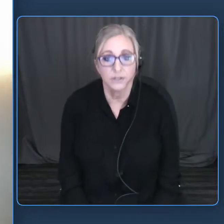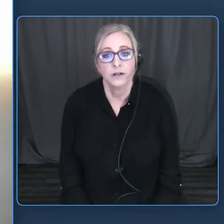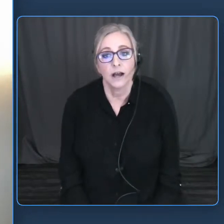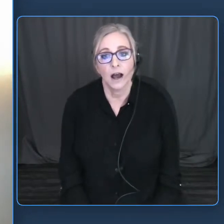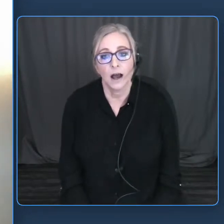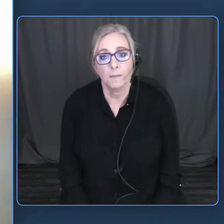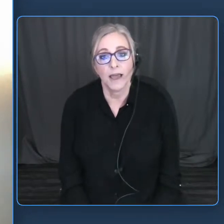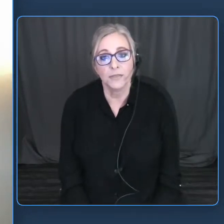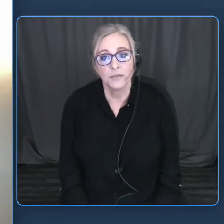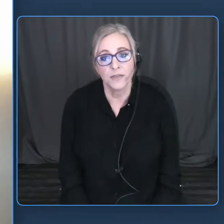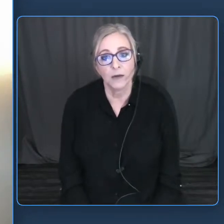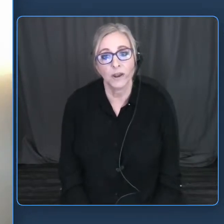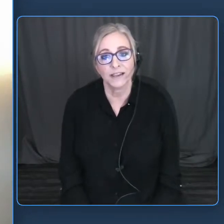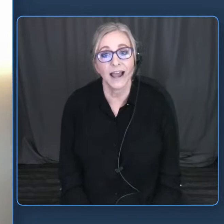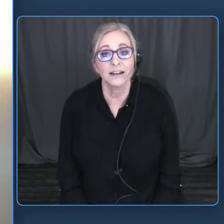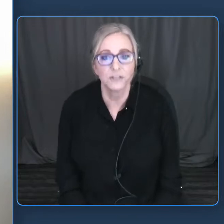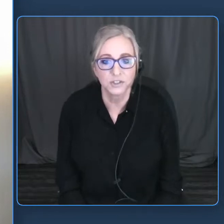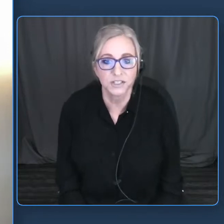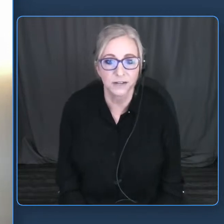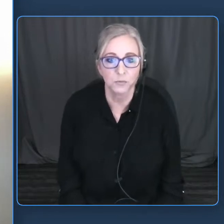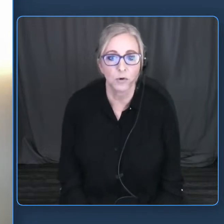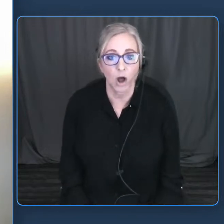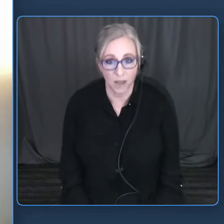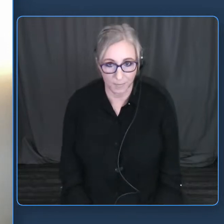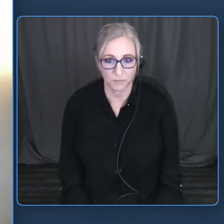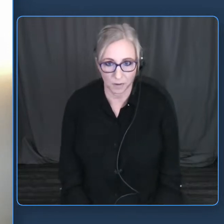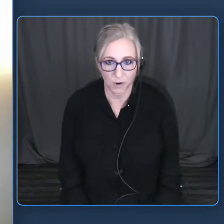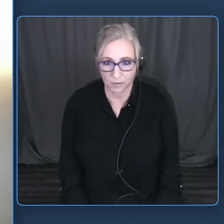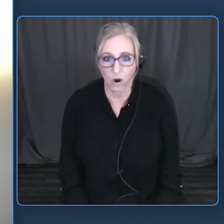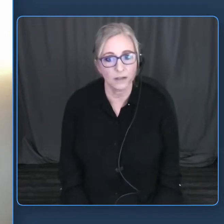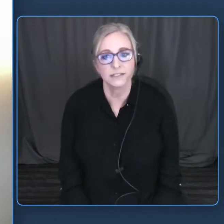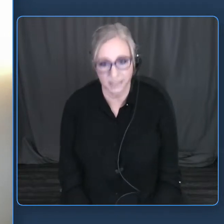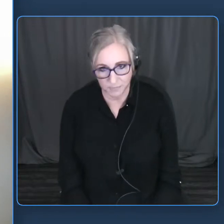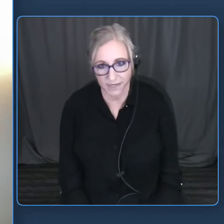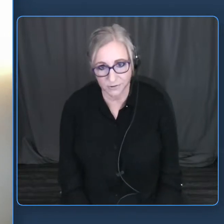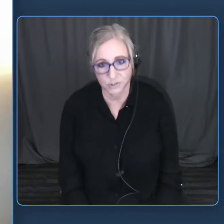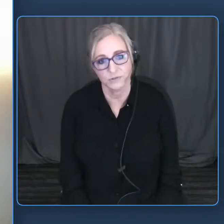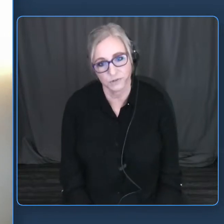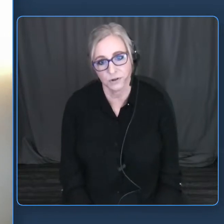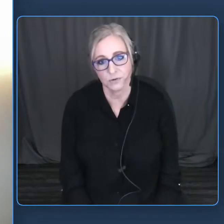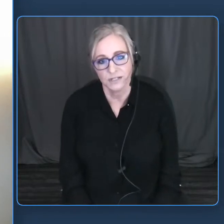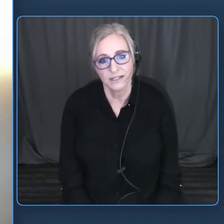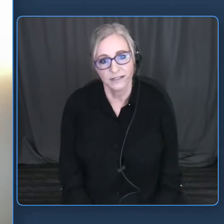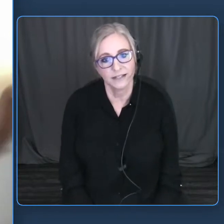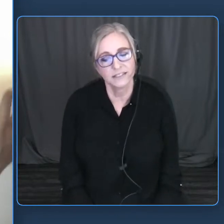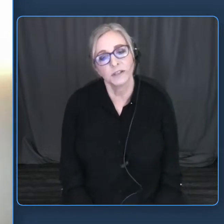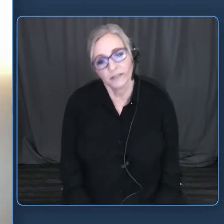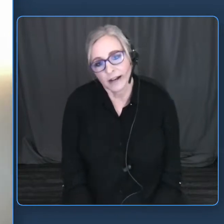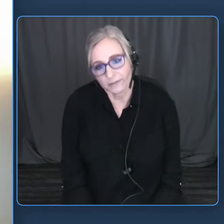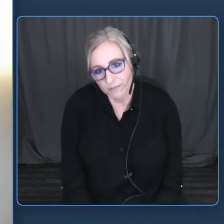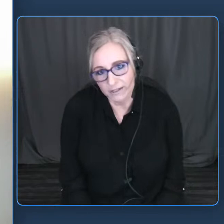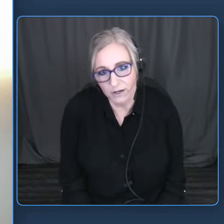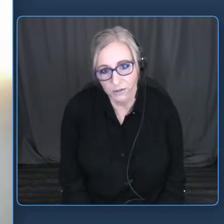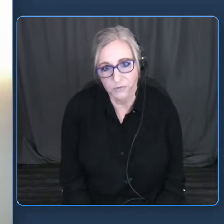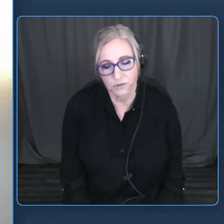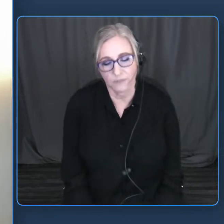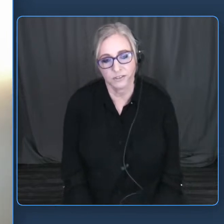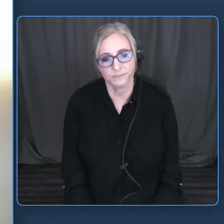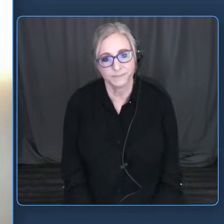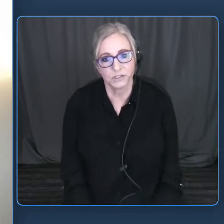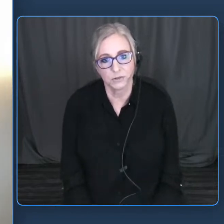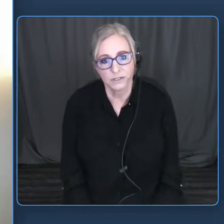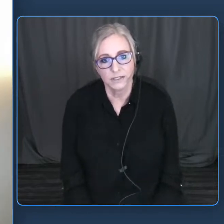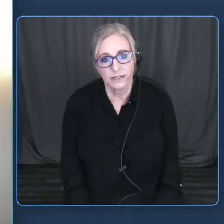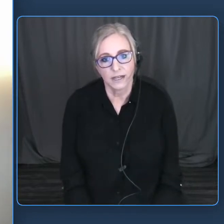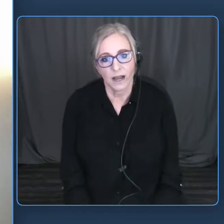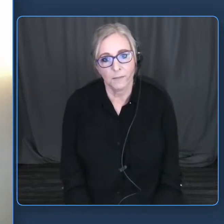sound. And then that way they kind of understand where we're all coming from, right? We're all on the same page. And so that's something that I use